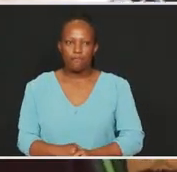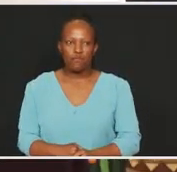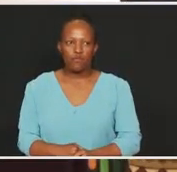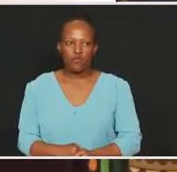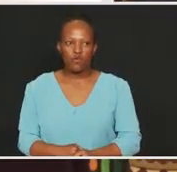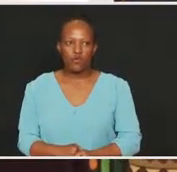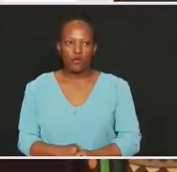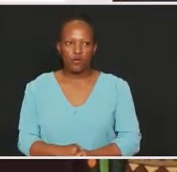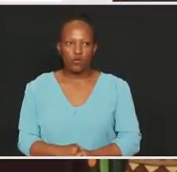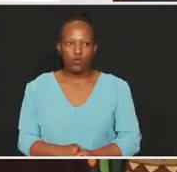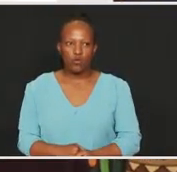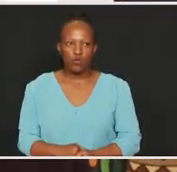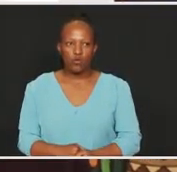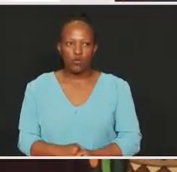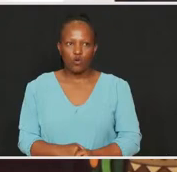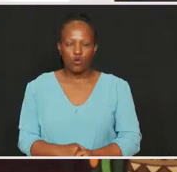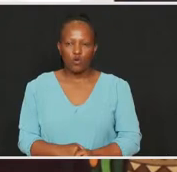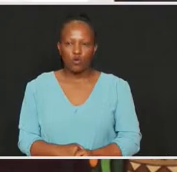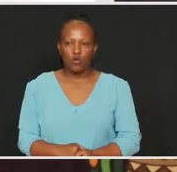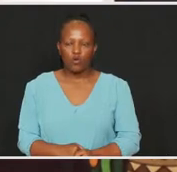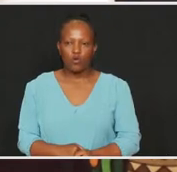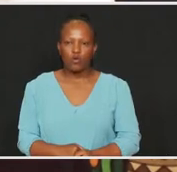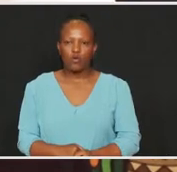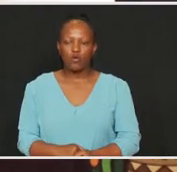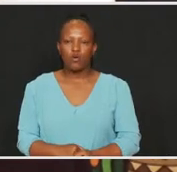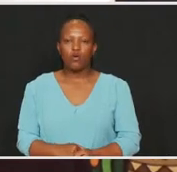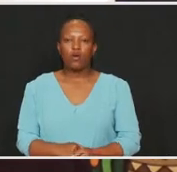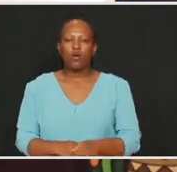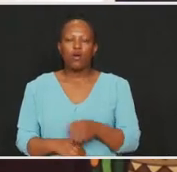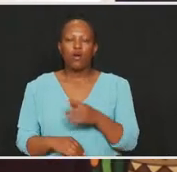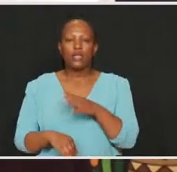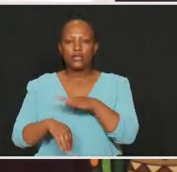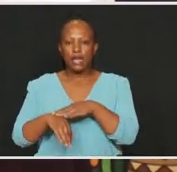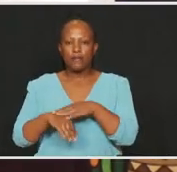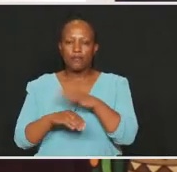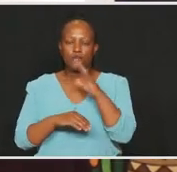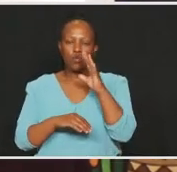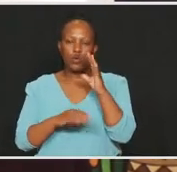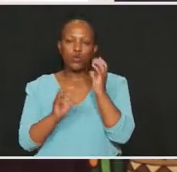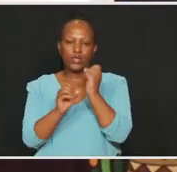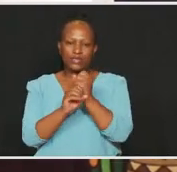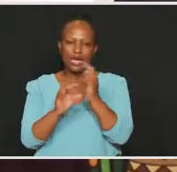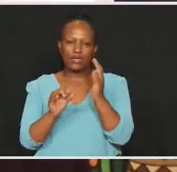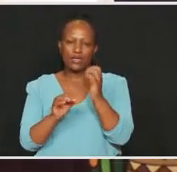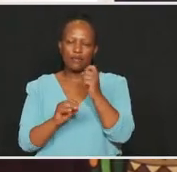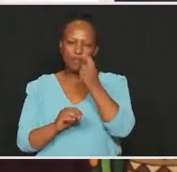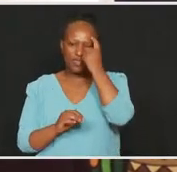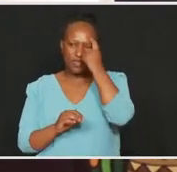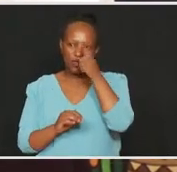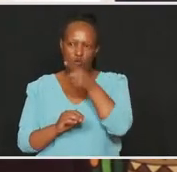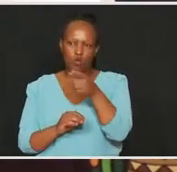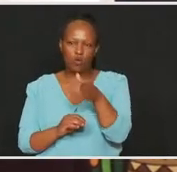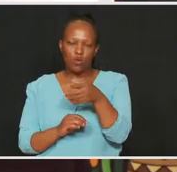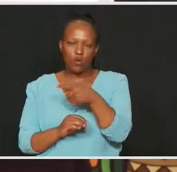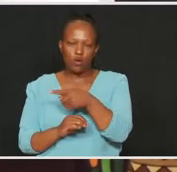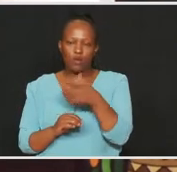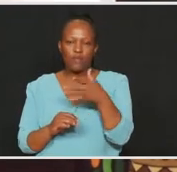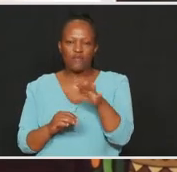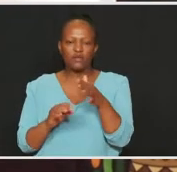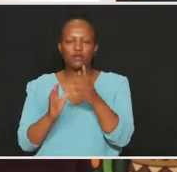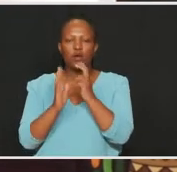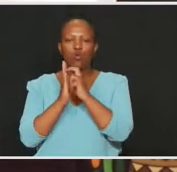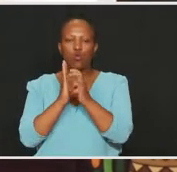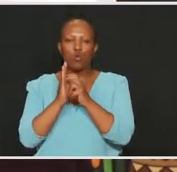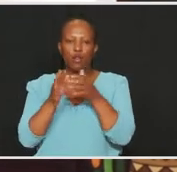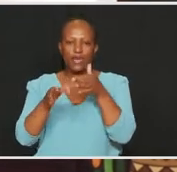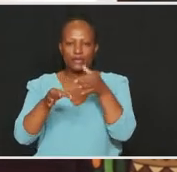I I assume you were not in when we started because I I laid down The